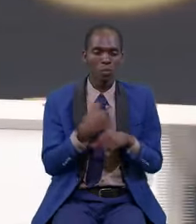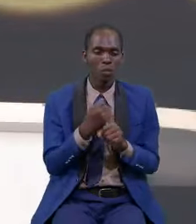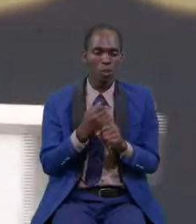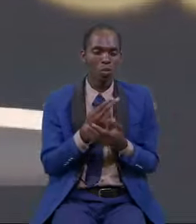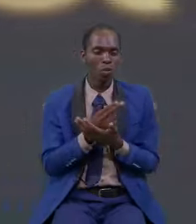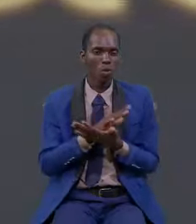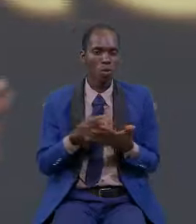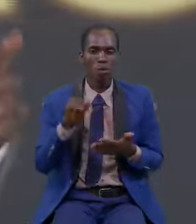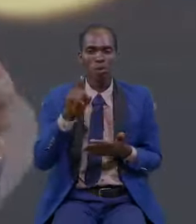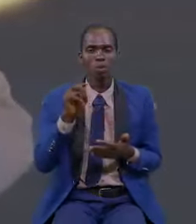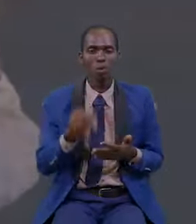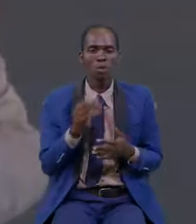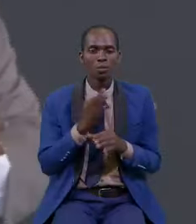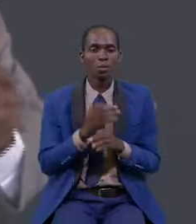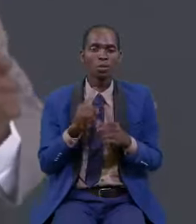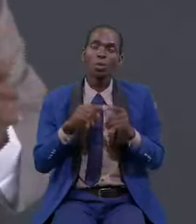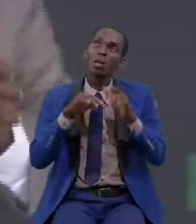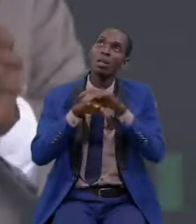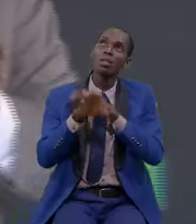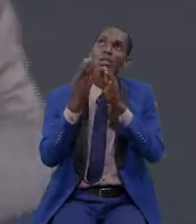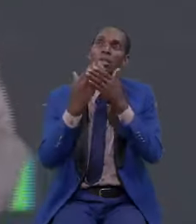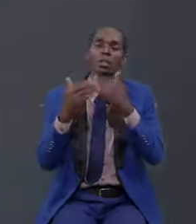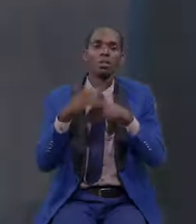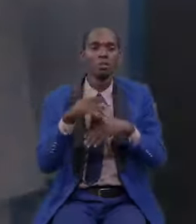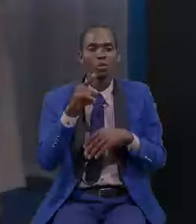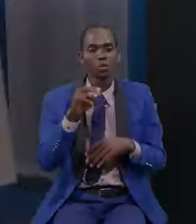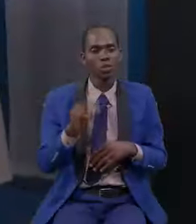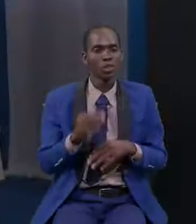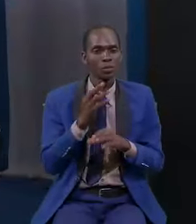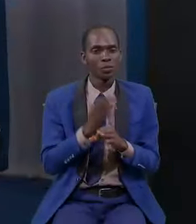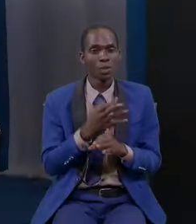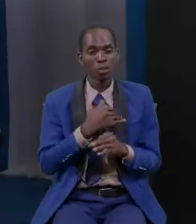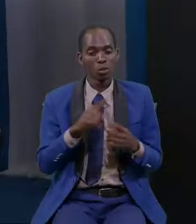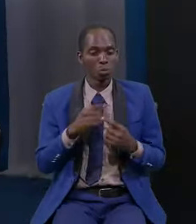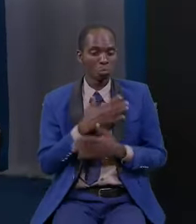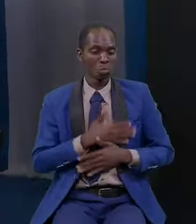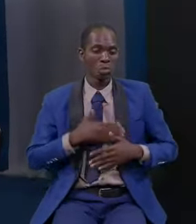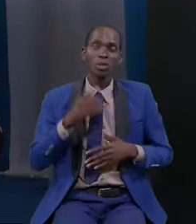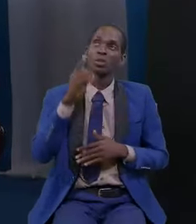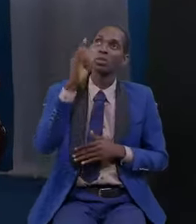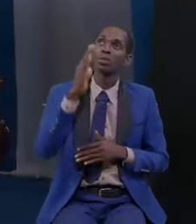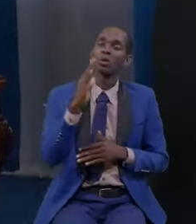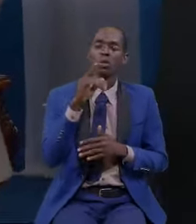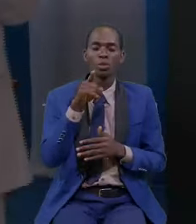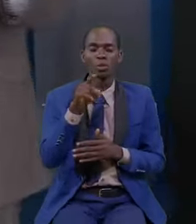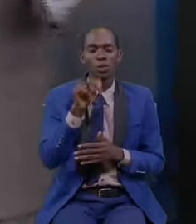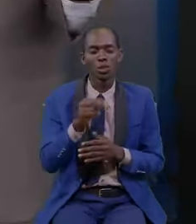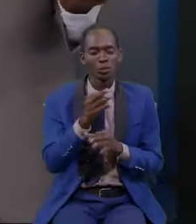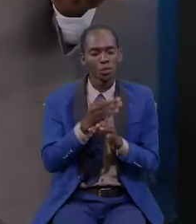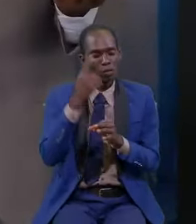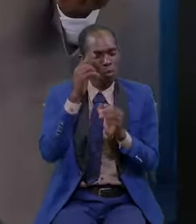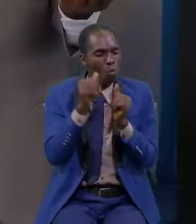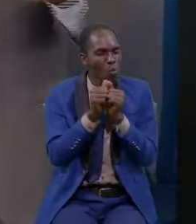heaven, you need faith. And to please God, you need faith. Without faith, it's impossible to please him. And